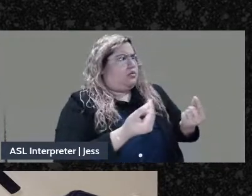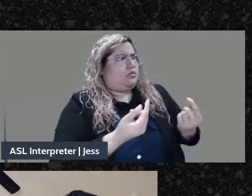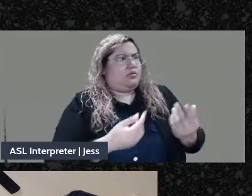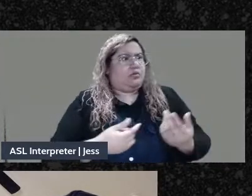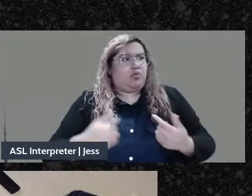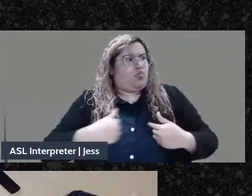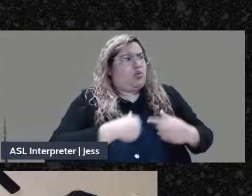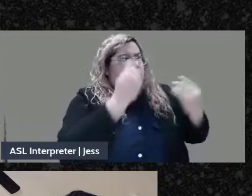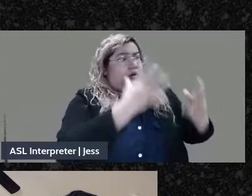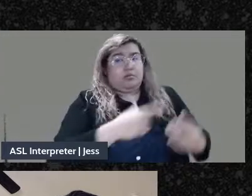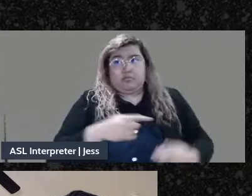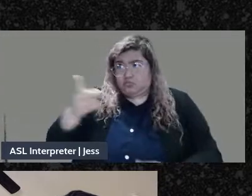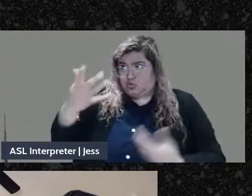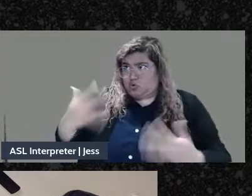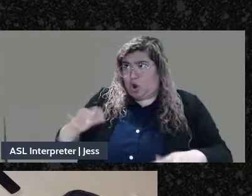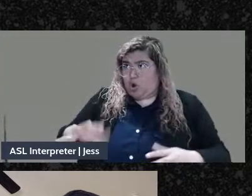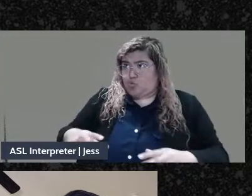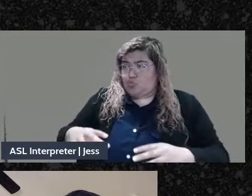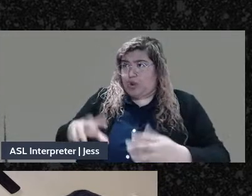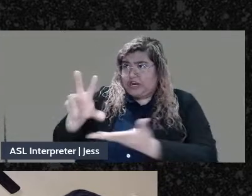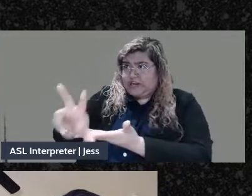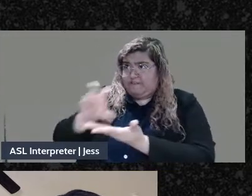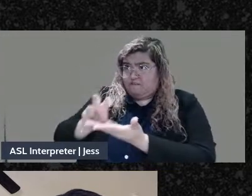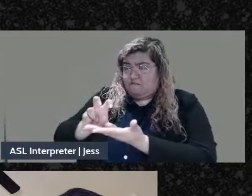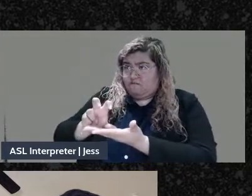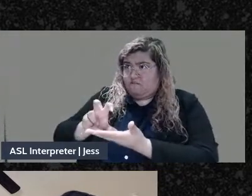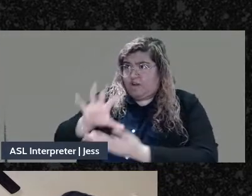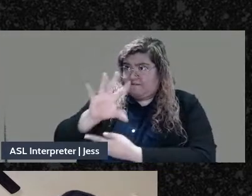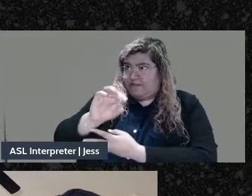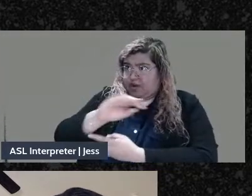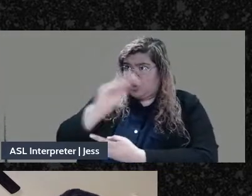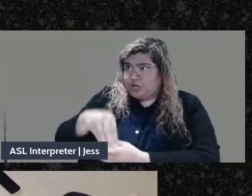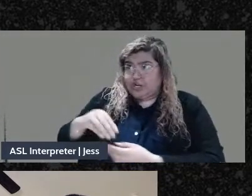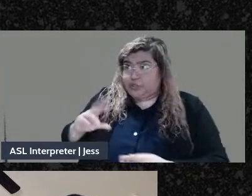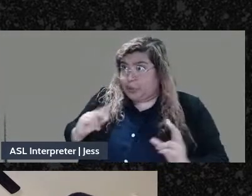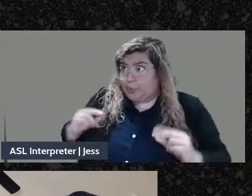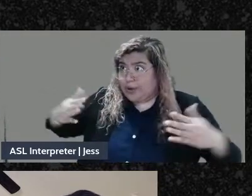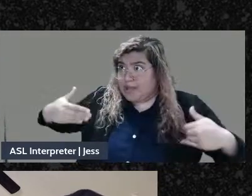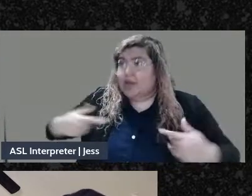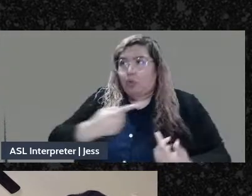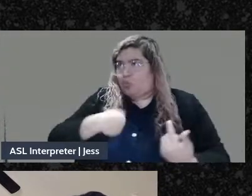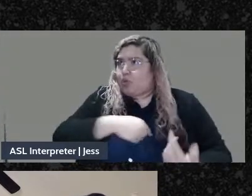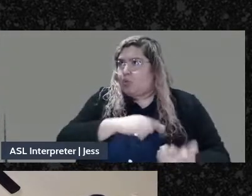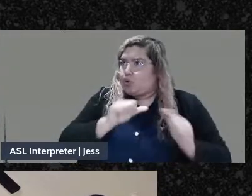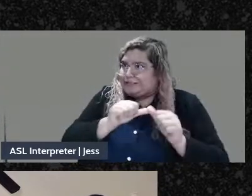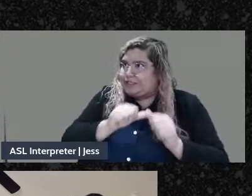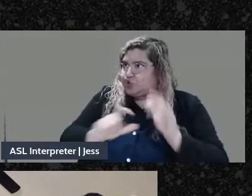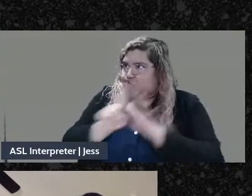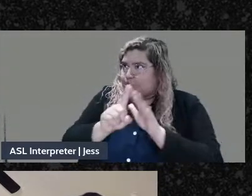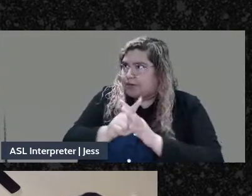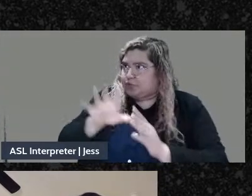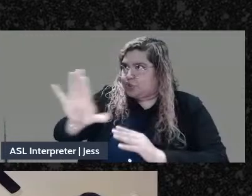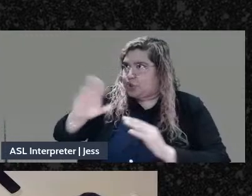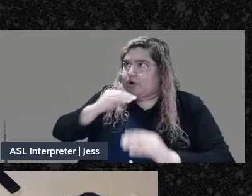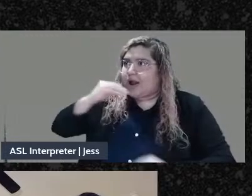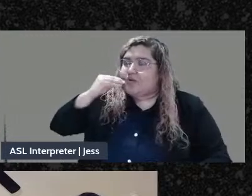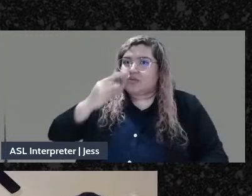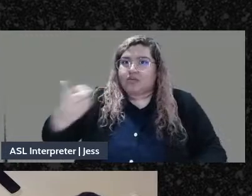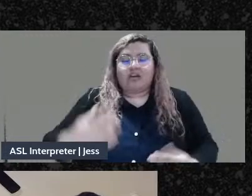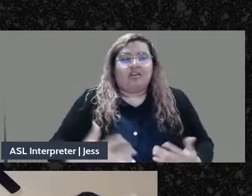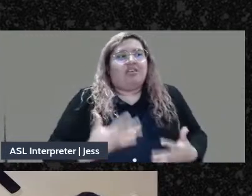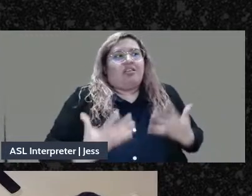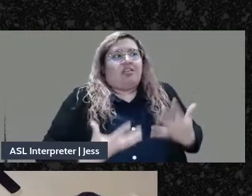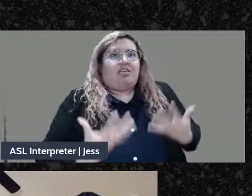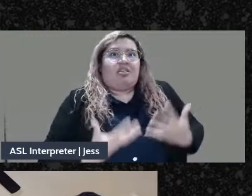have you defunded the police by 50%? Not yet. Okay, well, they're going to keep showing up at your house, right? And so that discomfort that was created